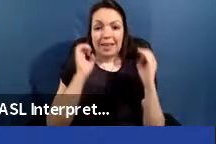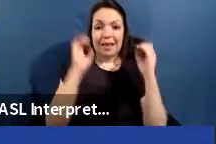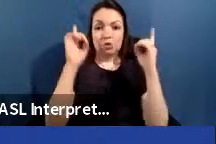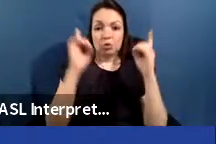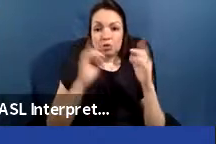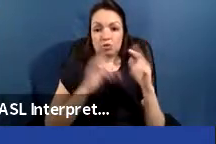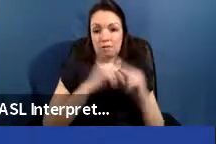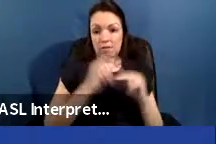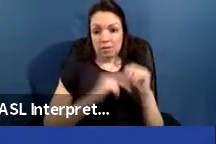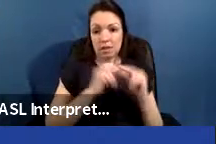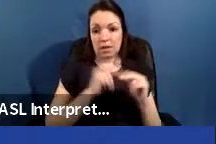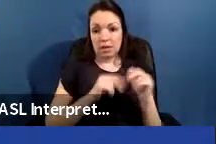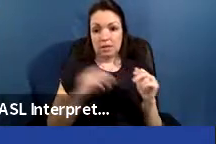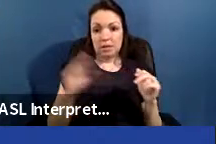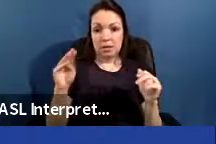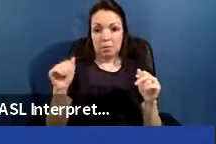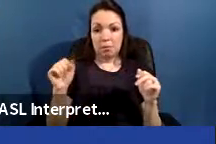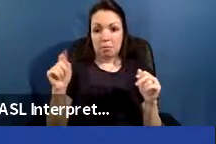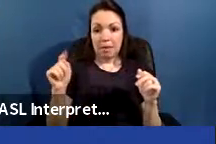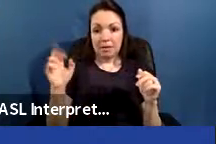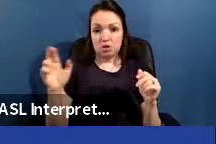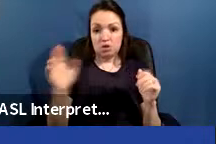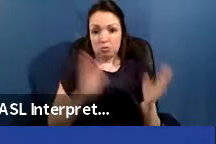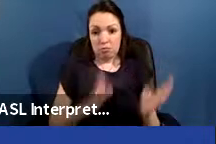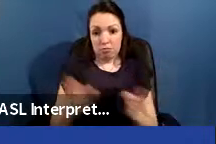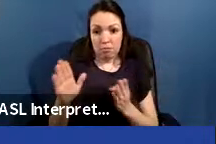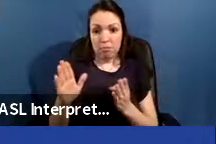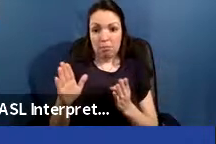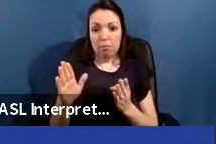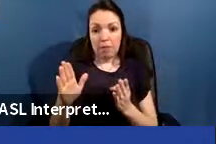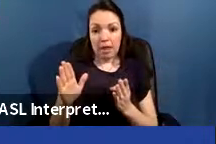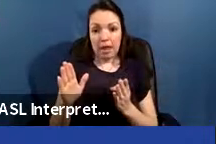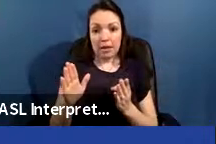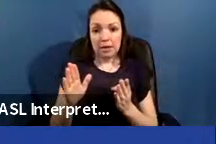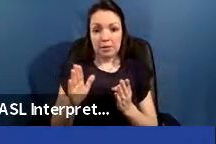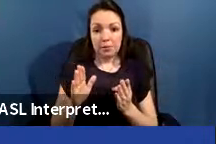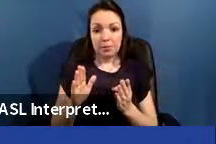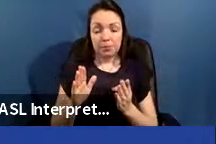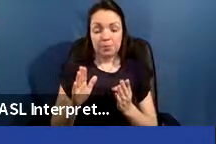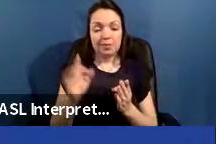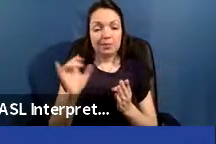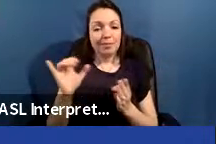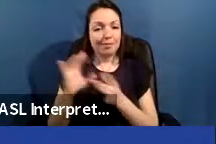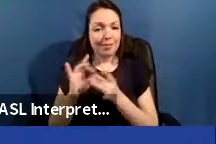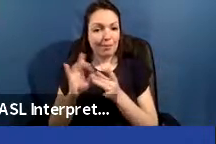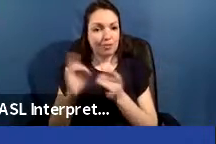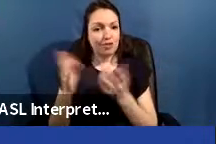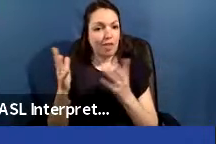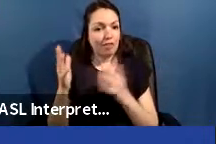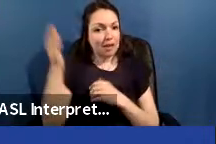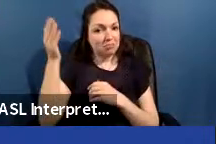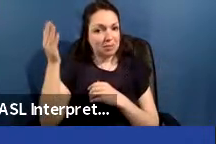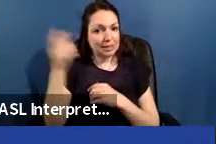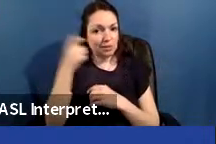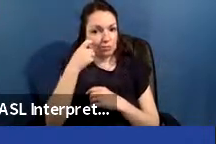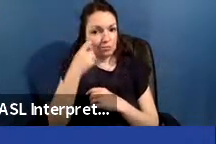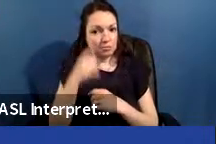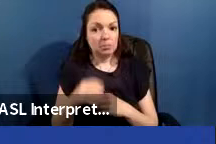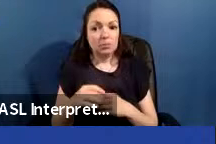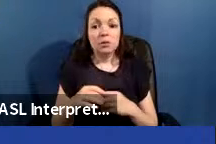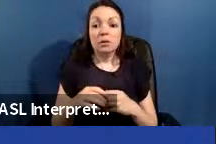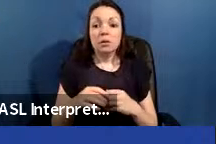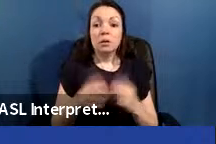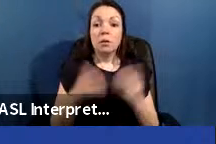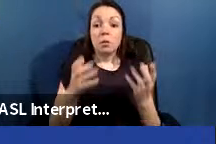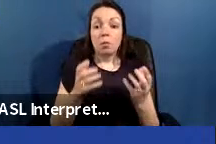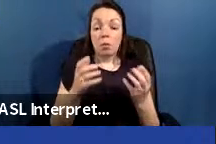facilities master plan, and is listed in the presentation earlier. So CPS is seeking public input on